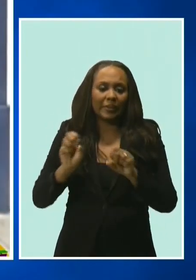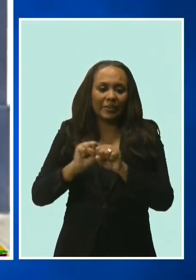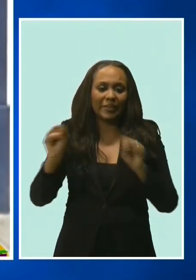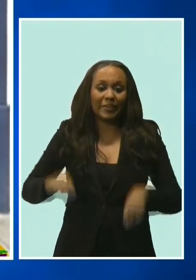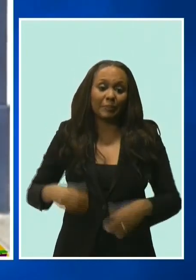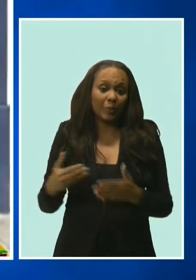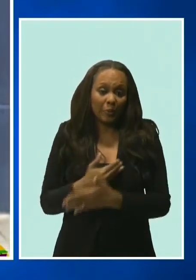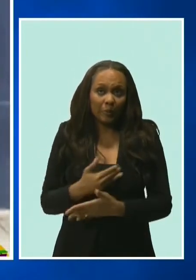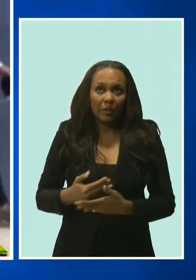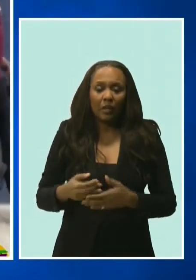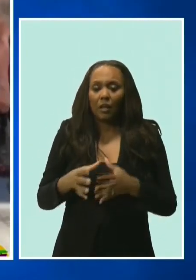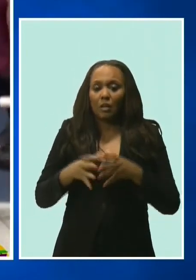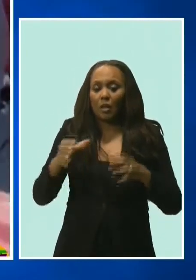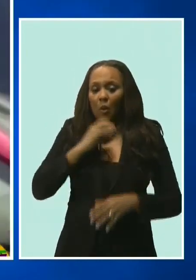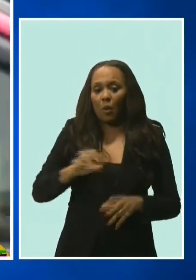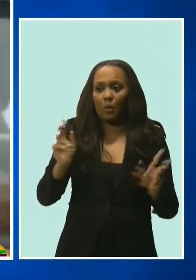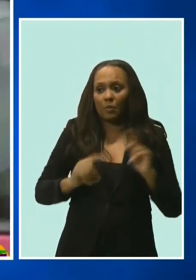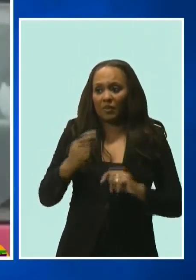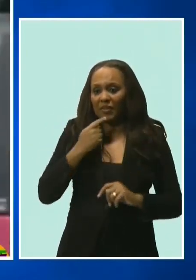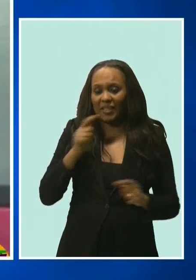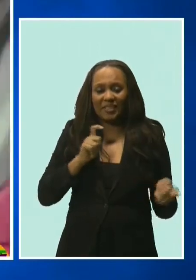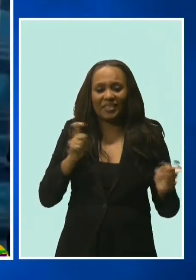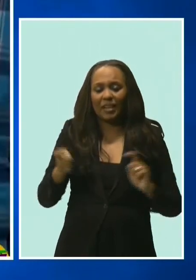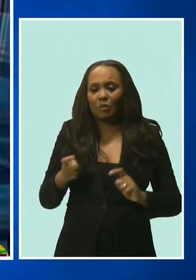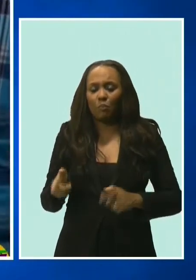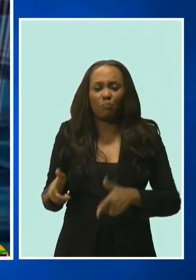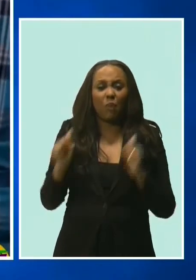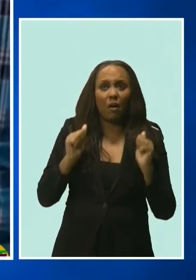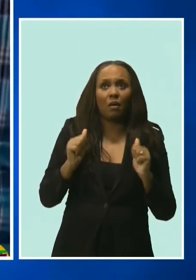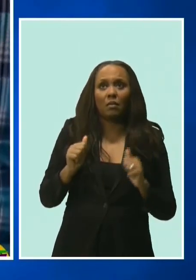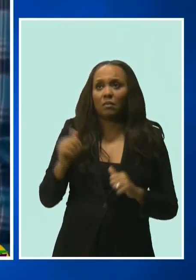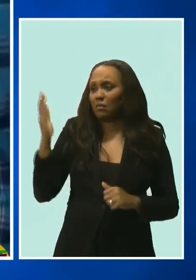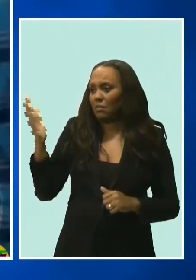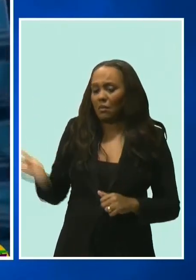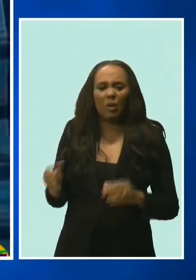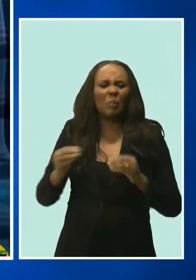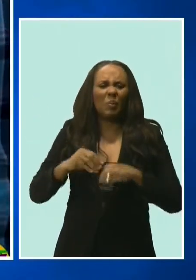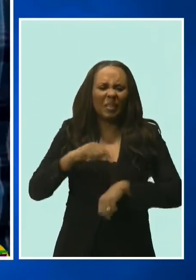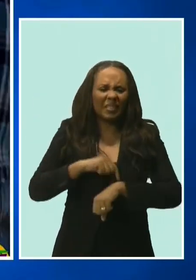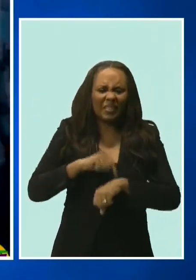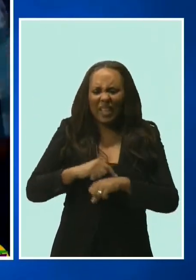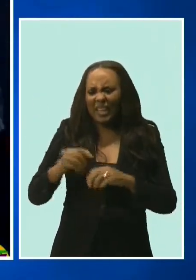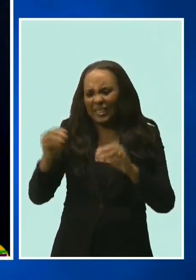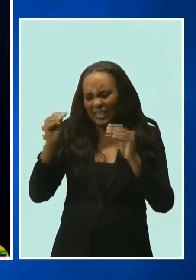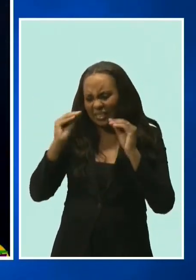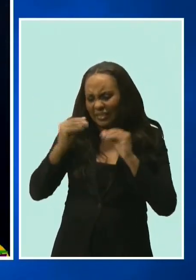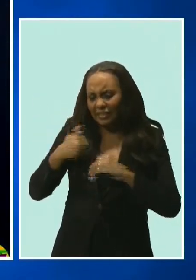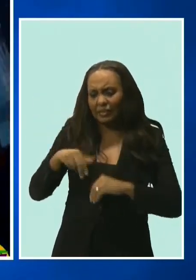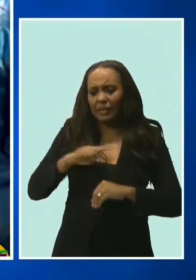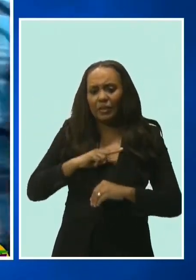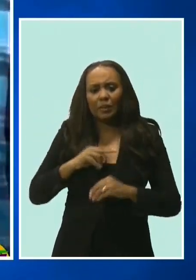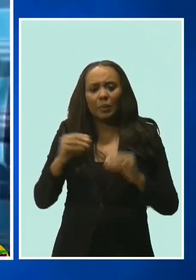controls balance. It causes a lot of dizziness and pain and headaches, and it bends the spine